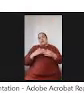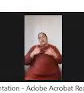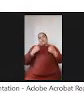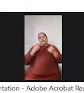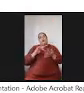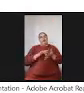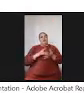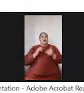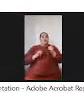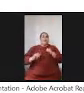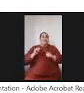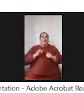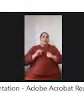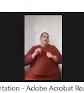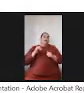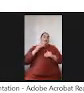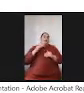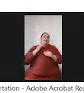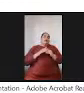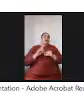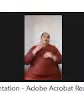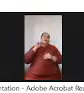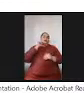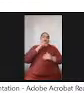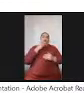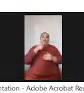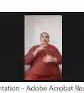and performance as at the end of the first quarter. Thank you, Chair.